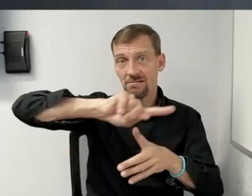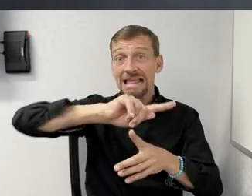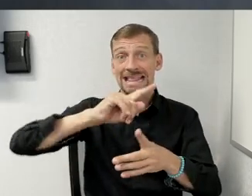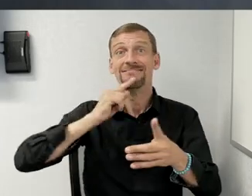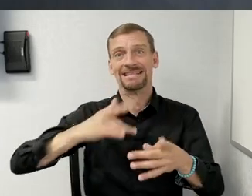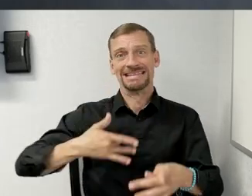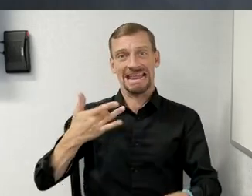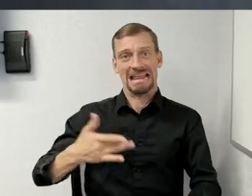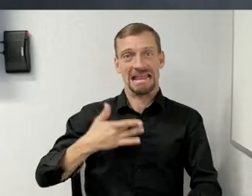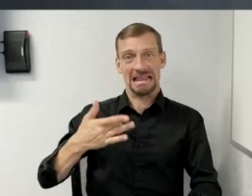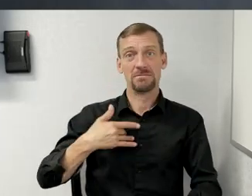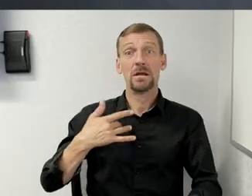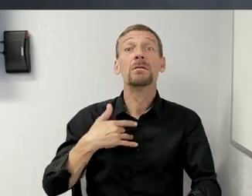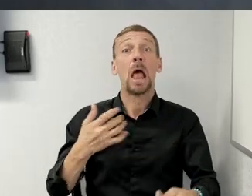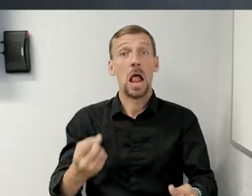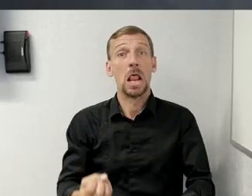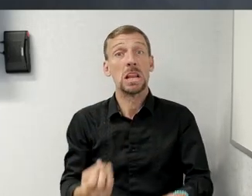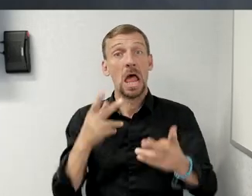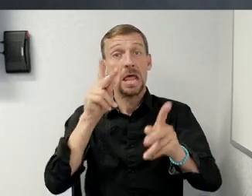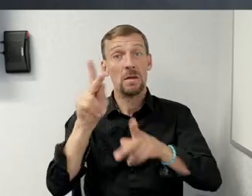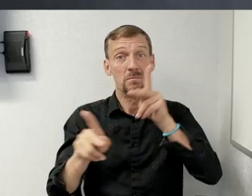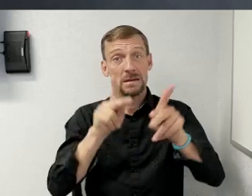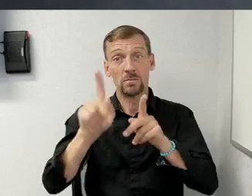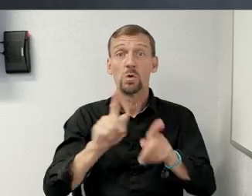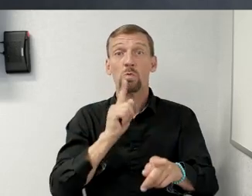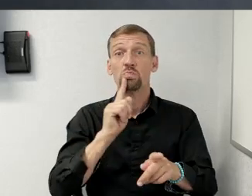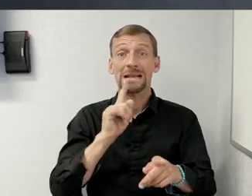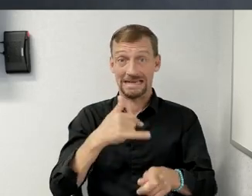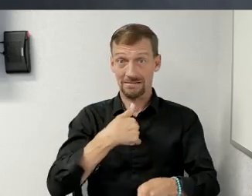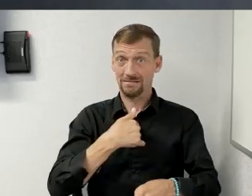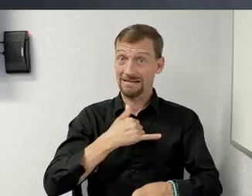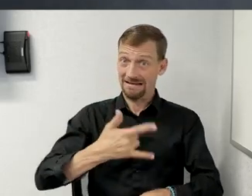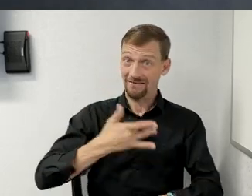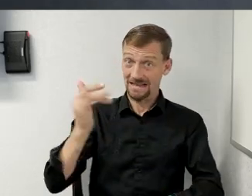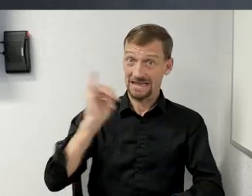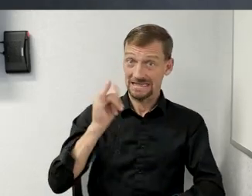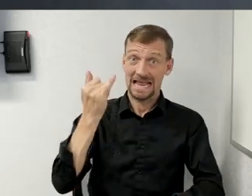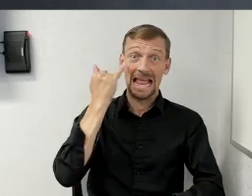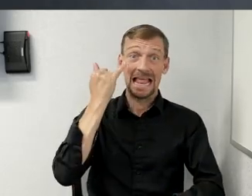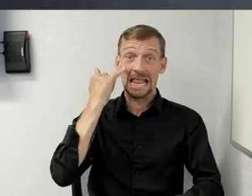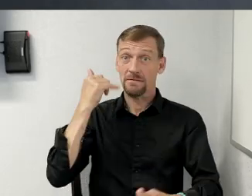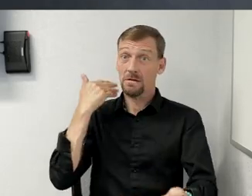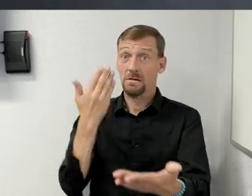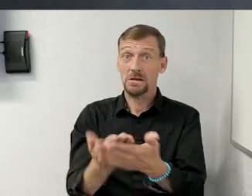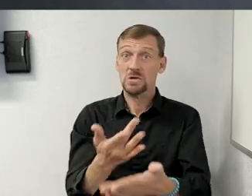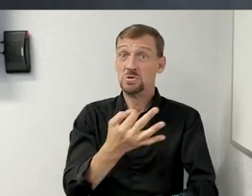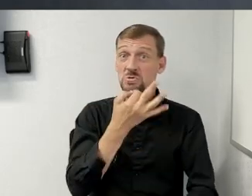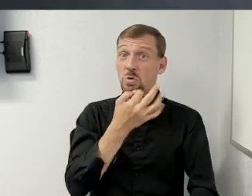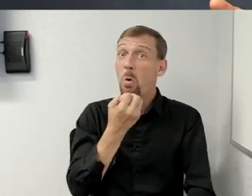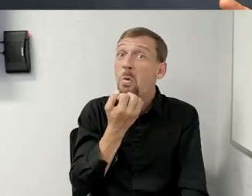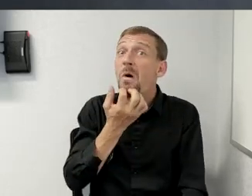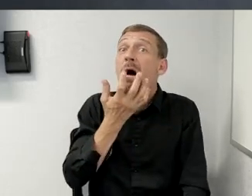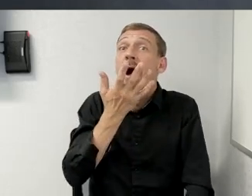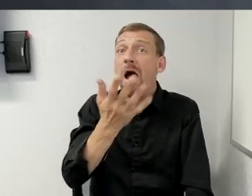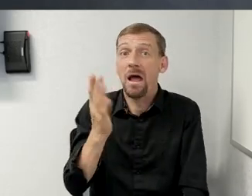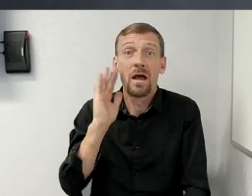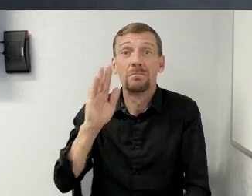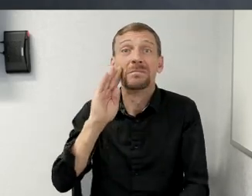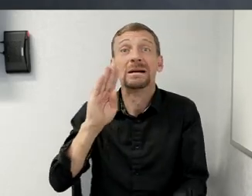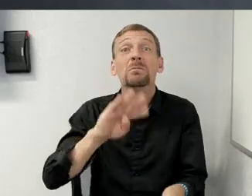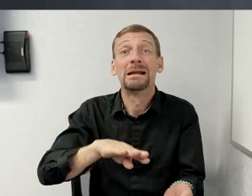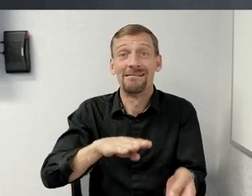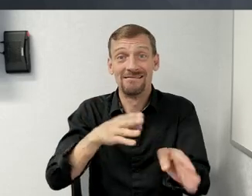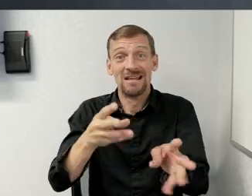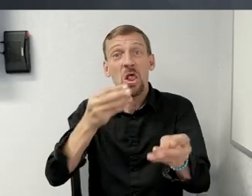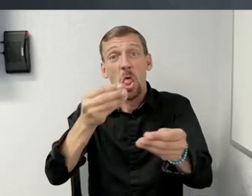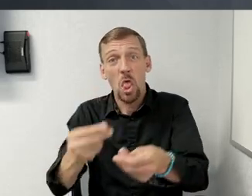lot of folks, including me, had hoped that with the arrival of the warm temperatures and everything that it pretty much fall off like the